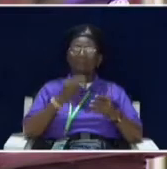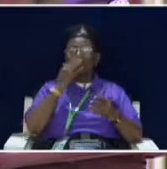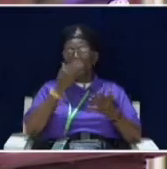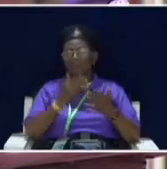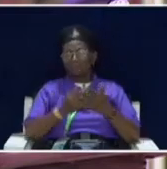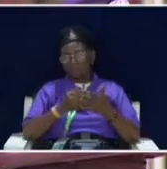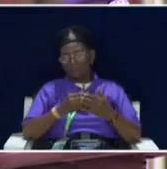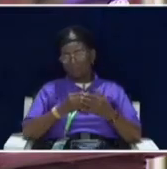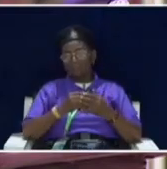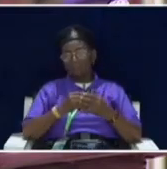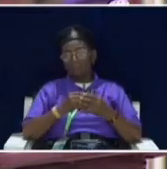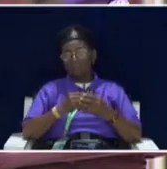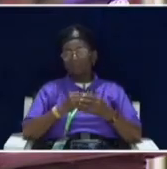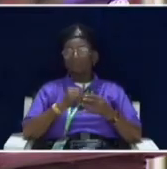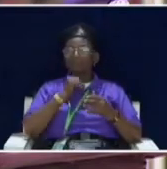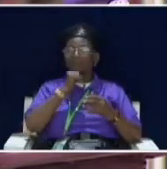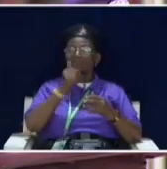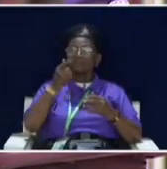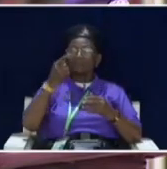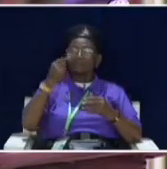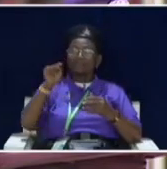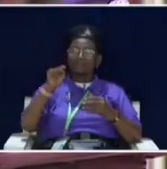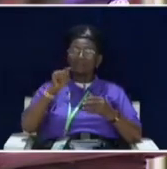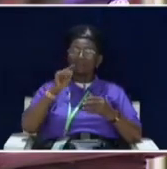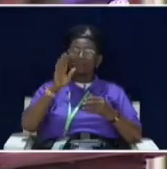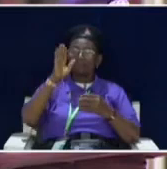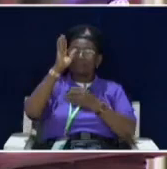for your own good. Not for God. He